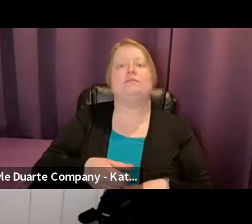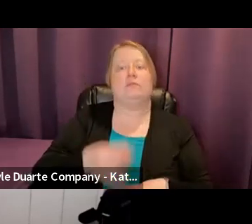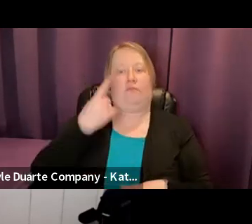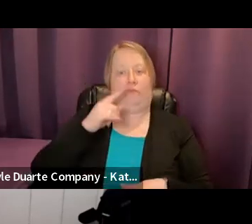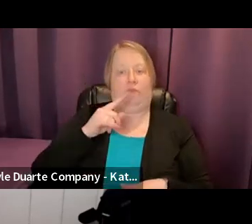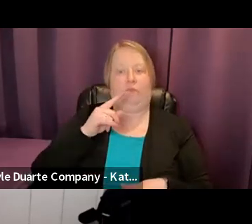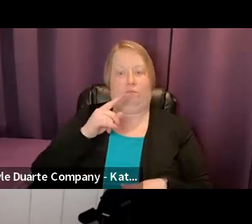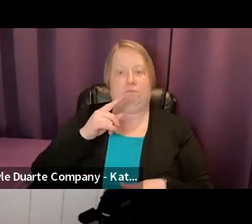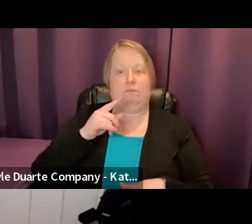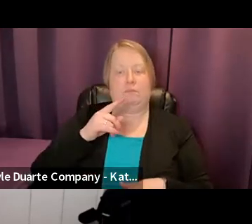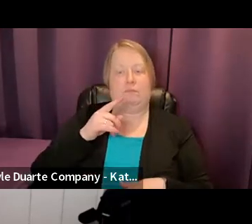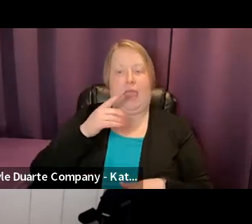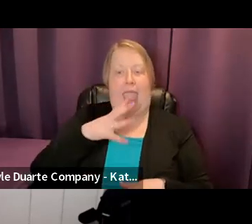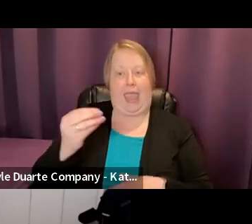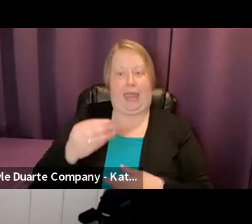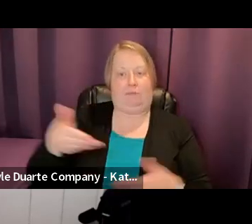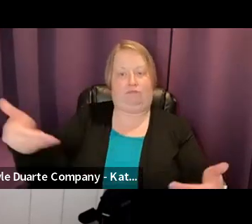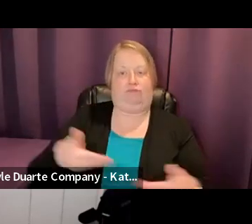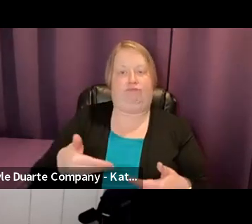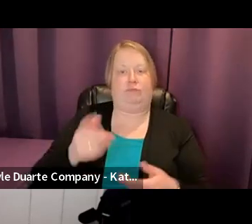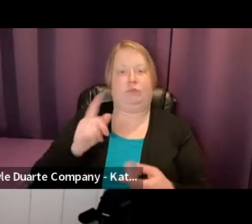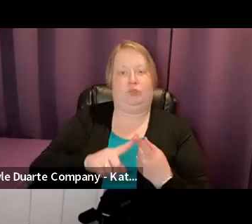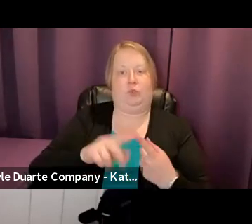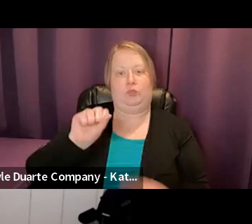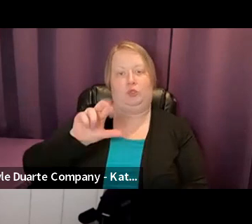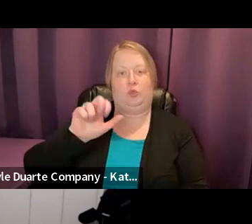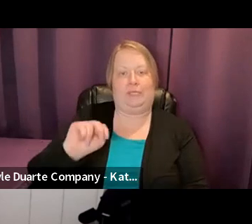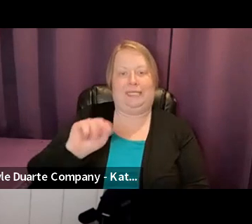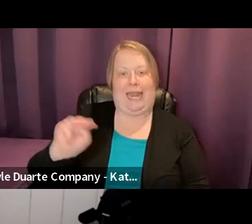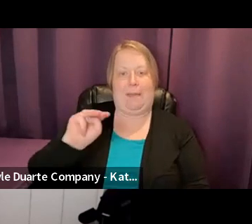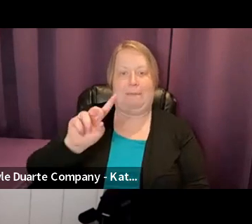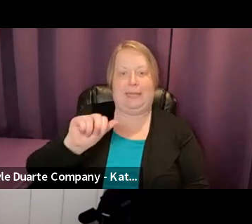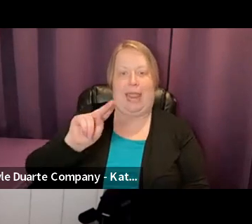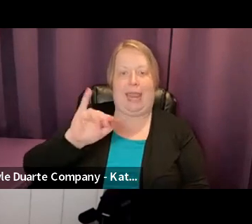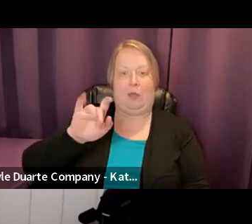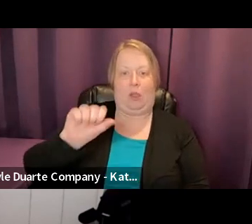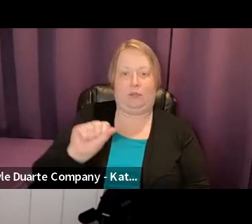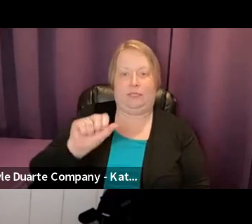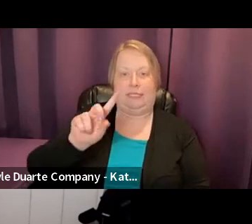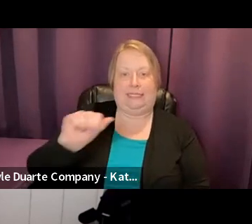M. Daniels Disability Mentoring Hall of Fame.